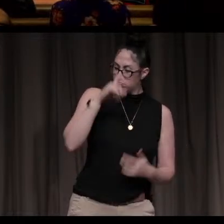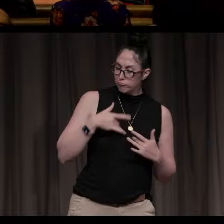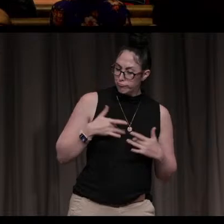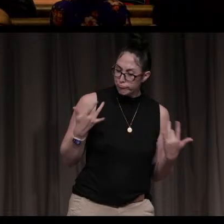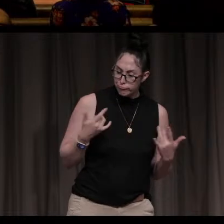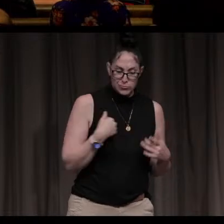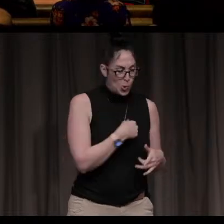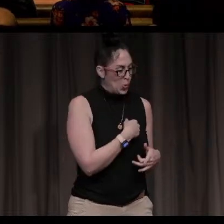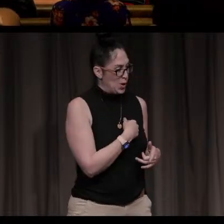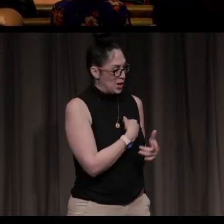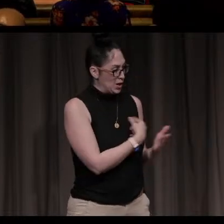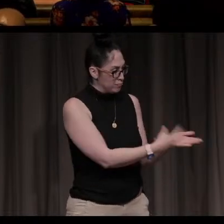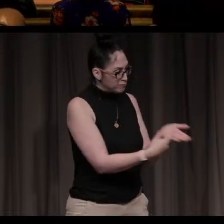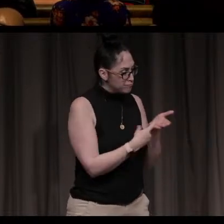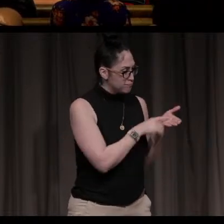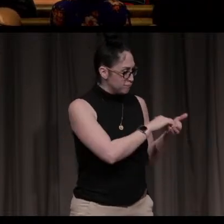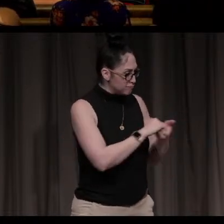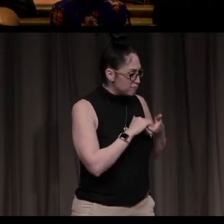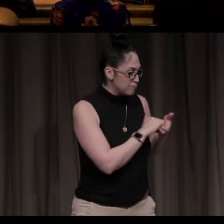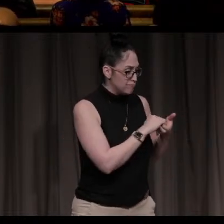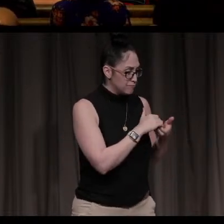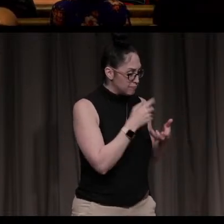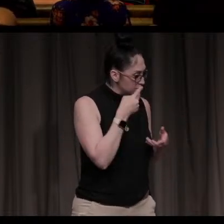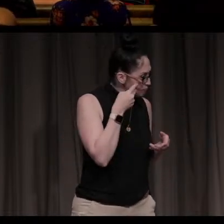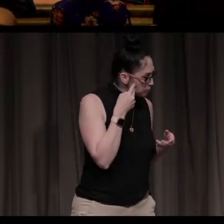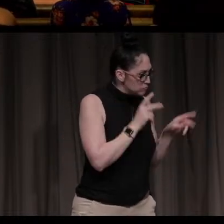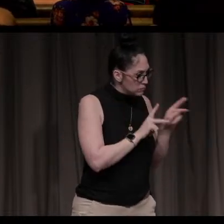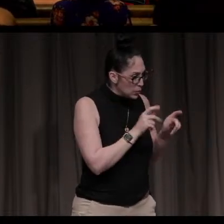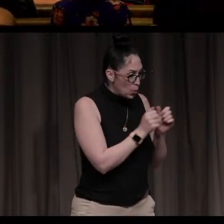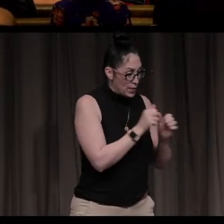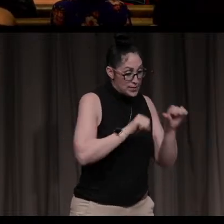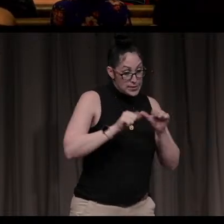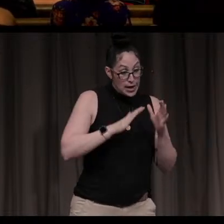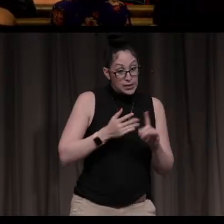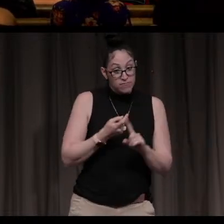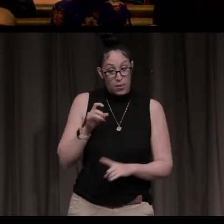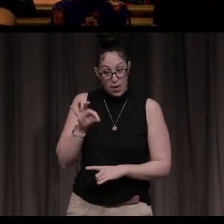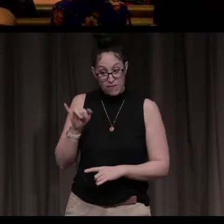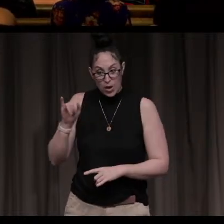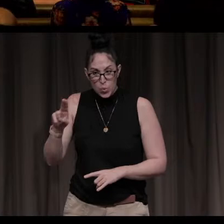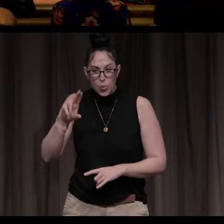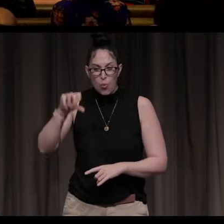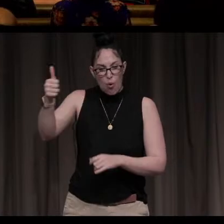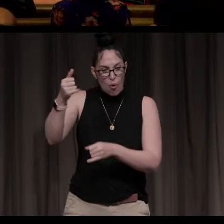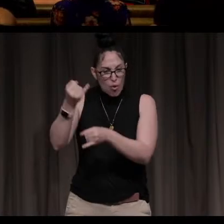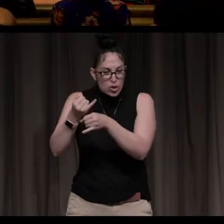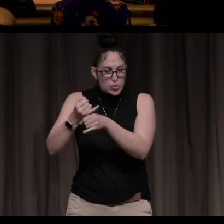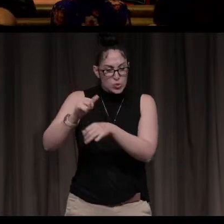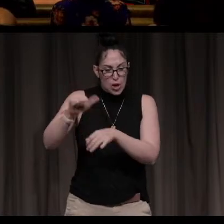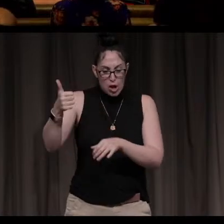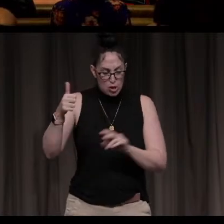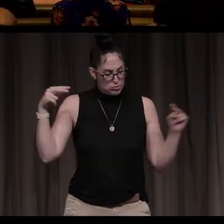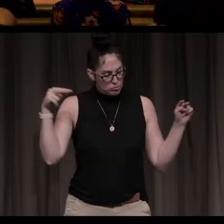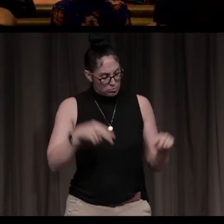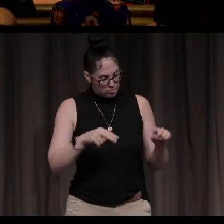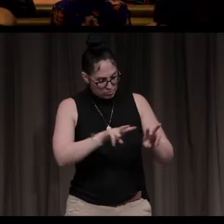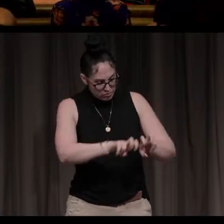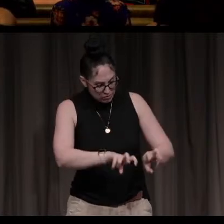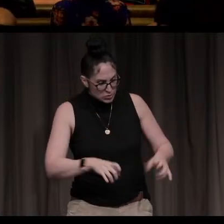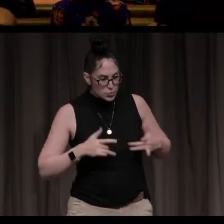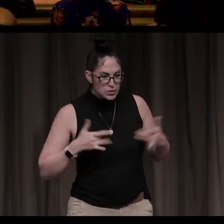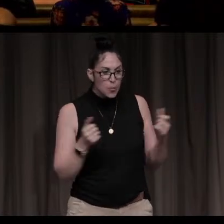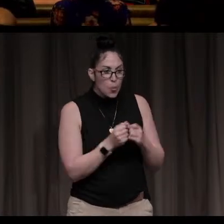were collaborating as Miccosukee and Seminole people with the scientists from FIU and other institutions to kind of really look at like what's going on with